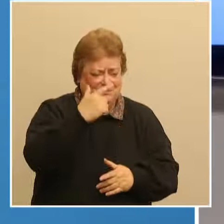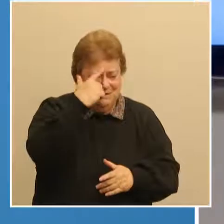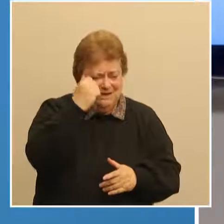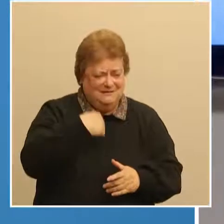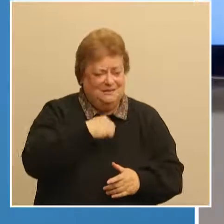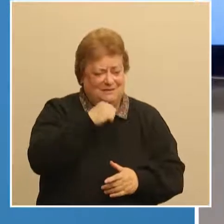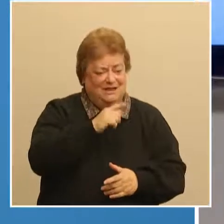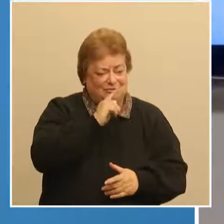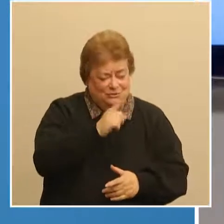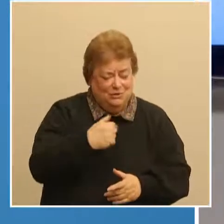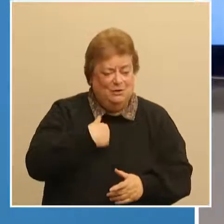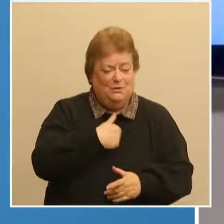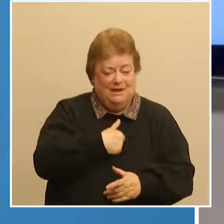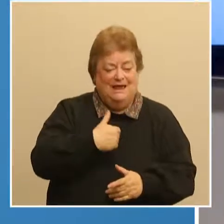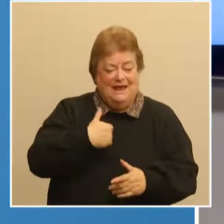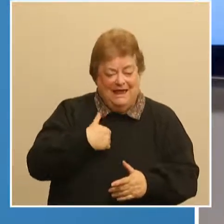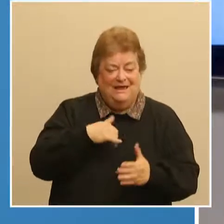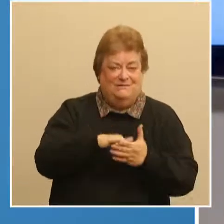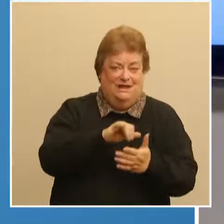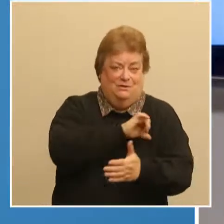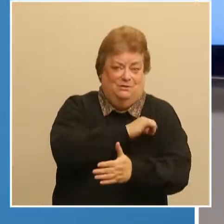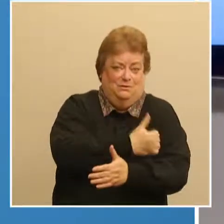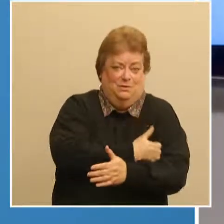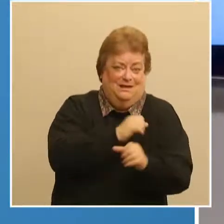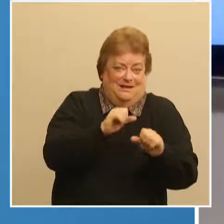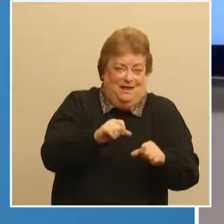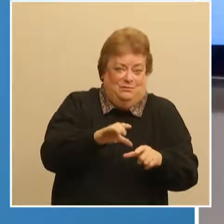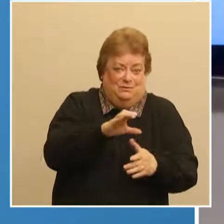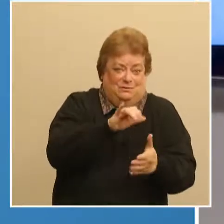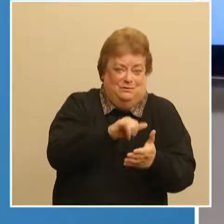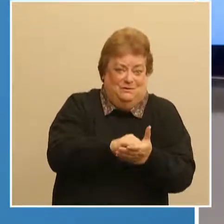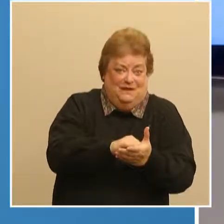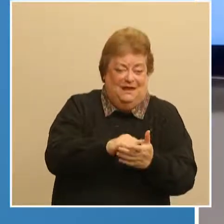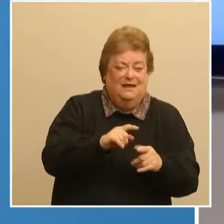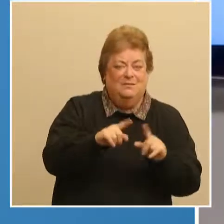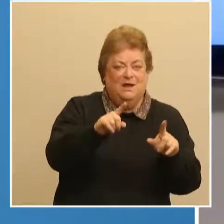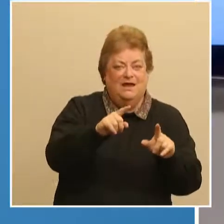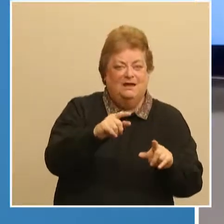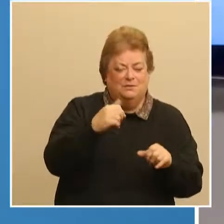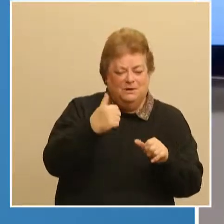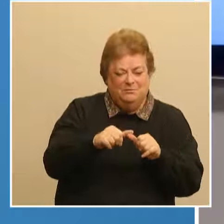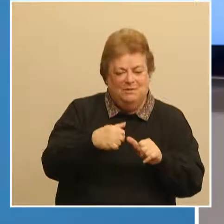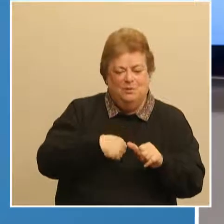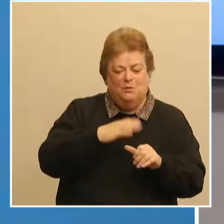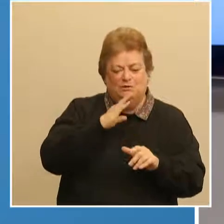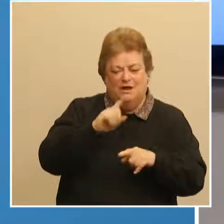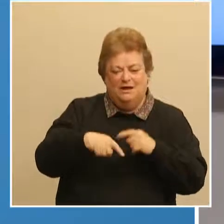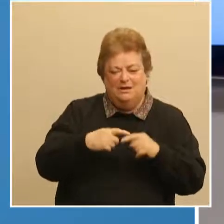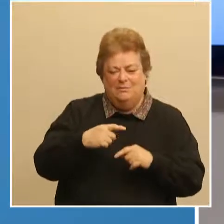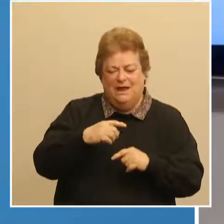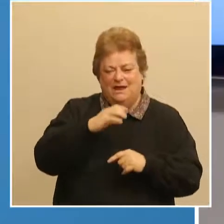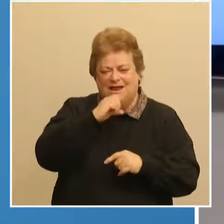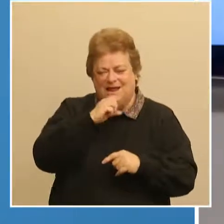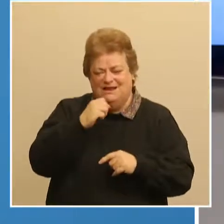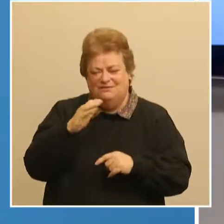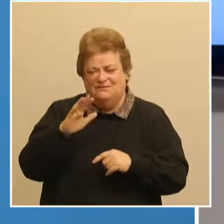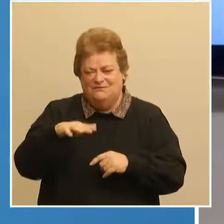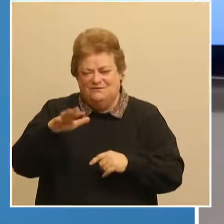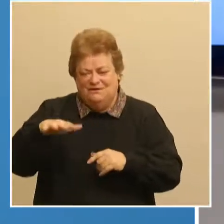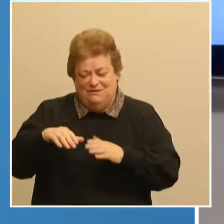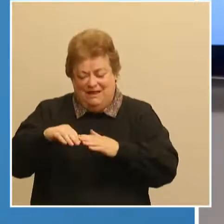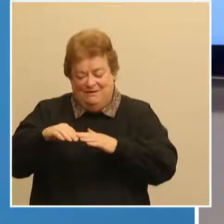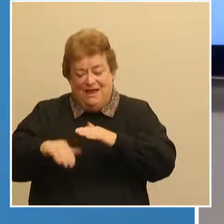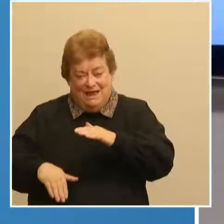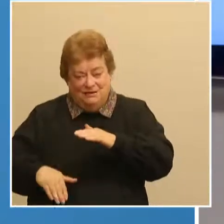sure that we have that authority to do that. But just remember, we're talking about those 65 and younger, and we're still working through